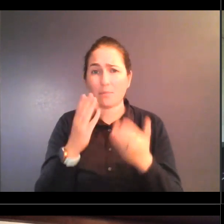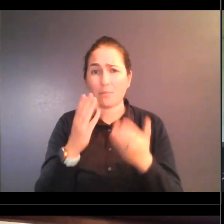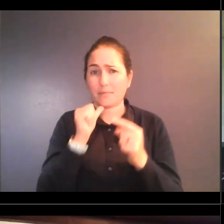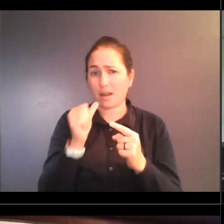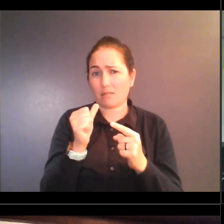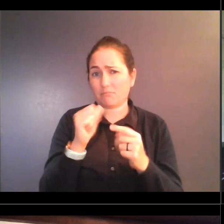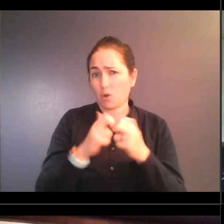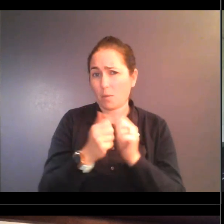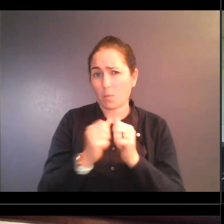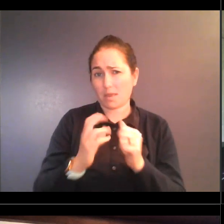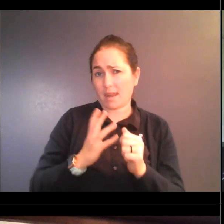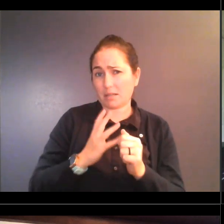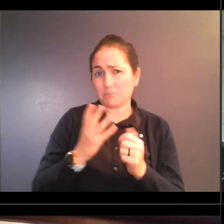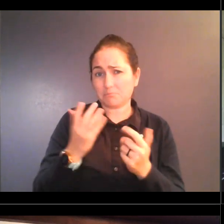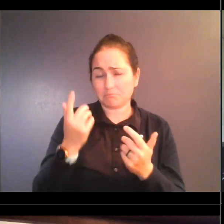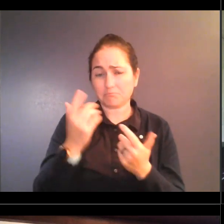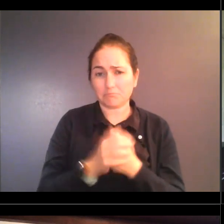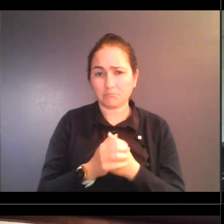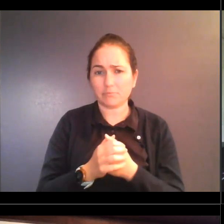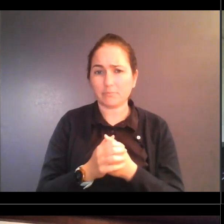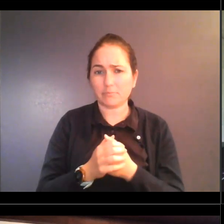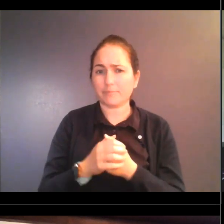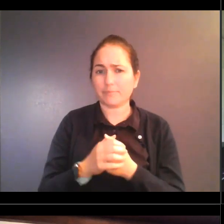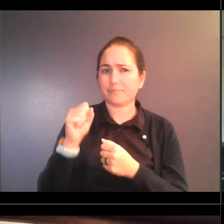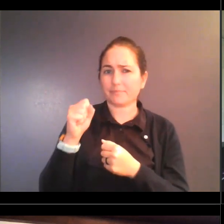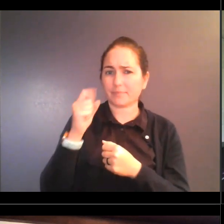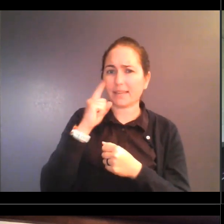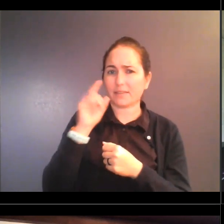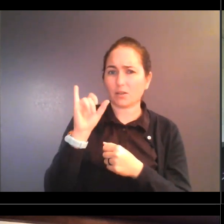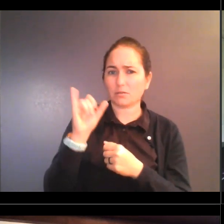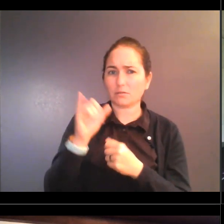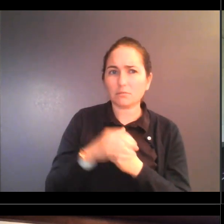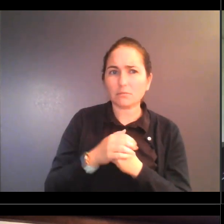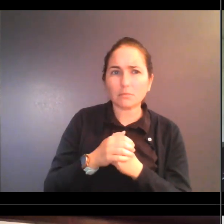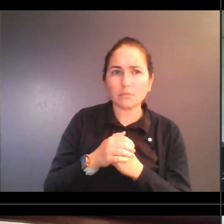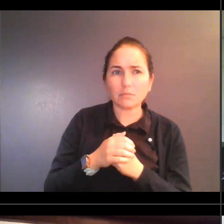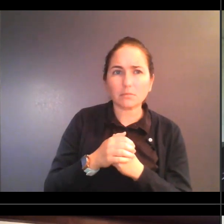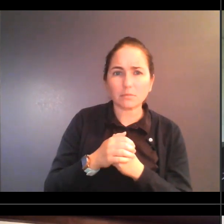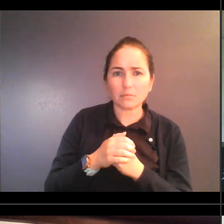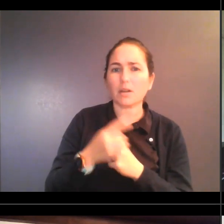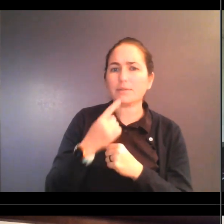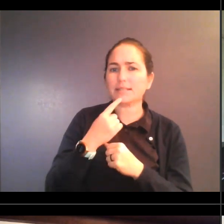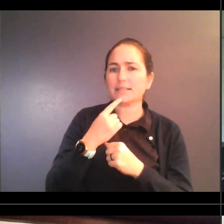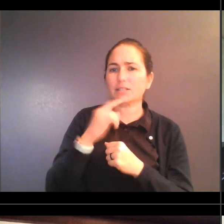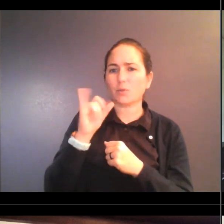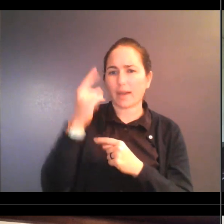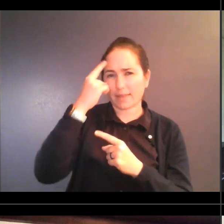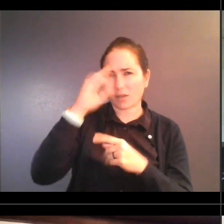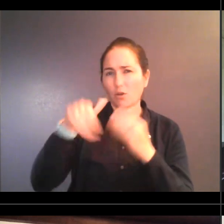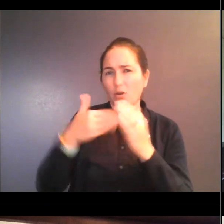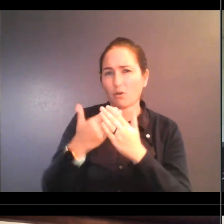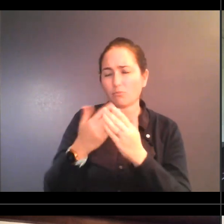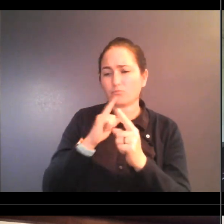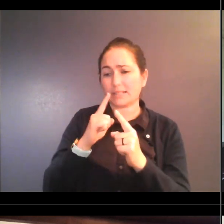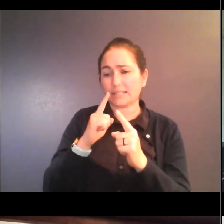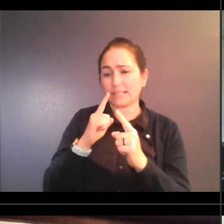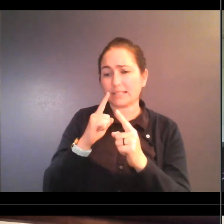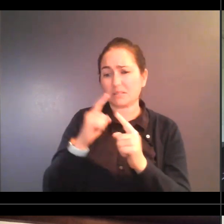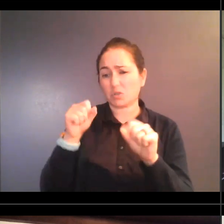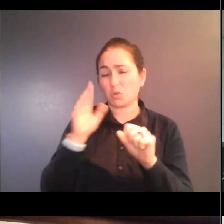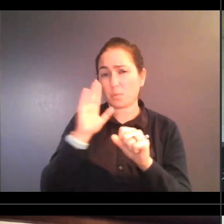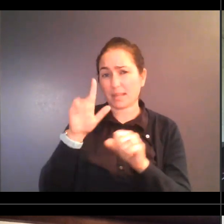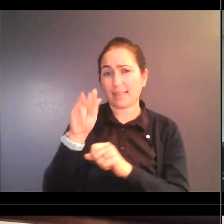there. And I think all of us kind of expected, I was going to say that I think all of us expected that this would possibly be live